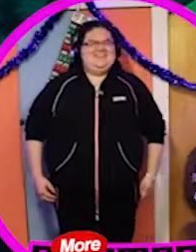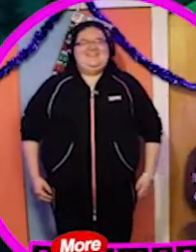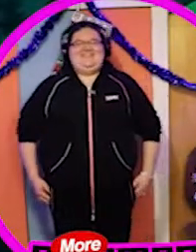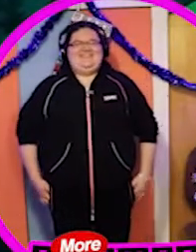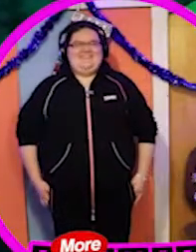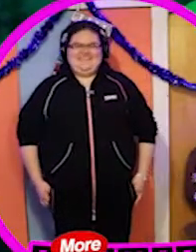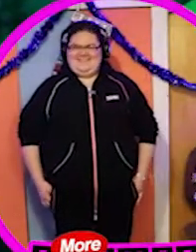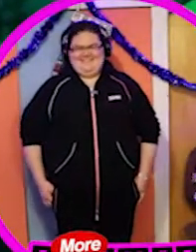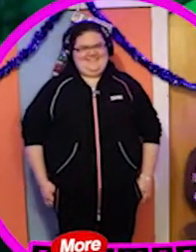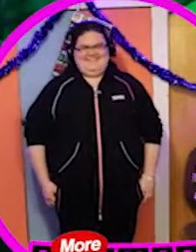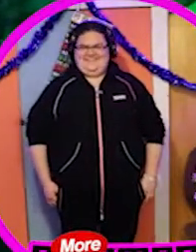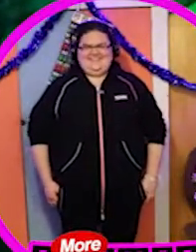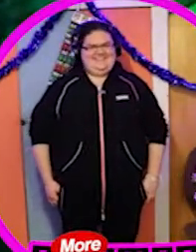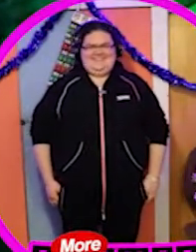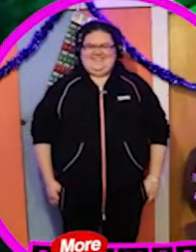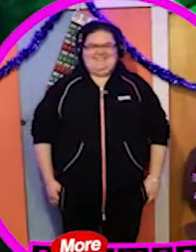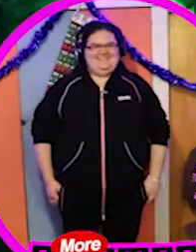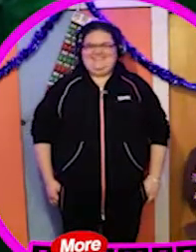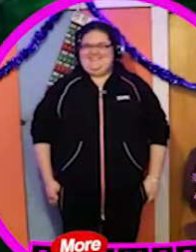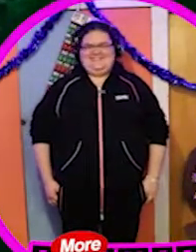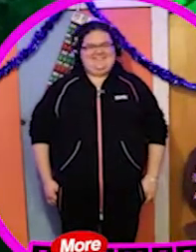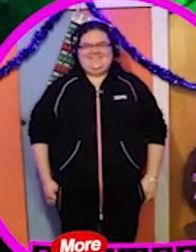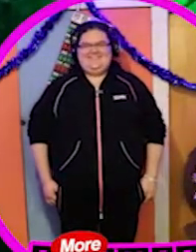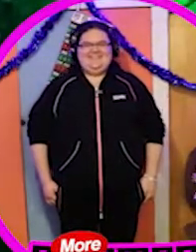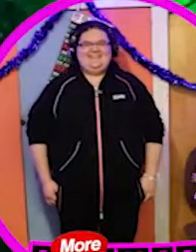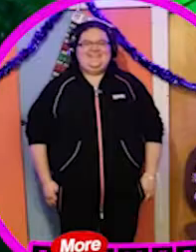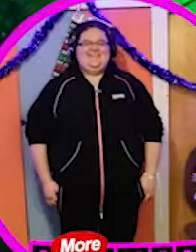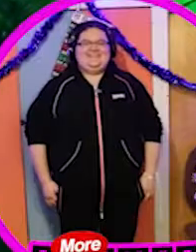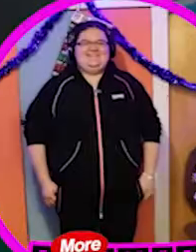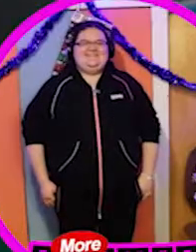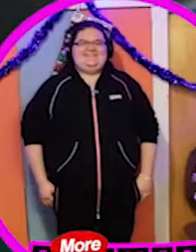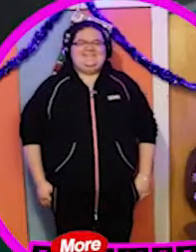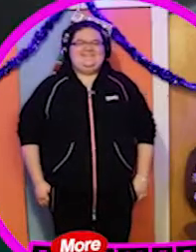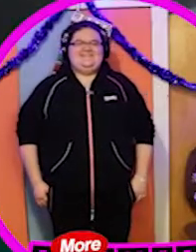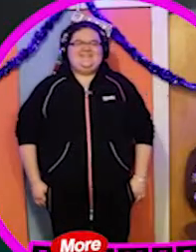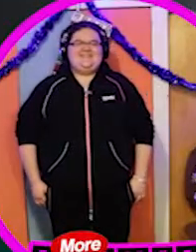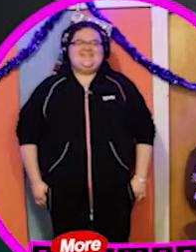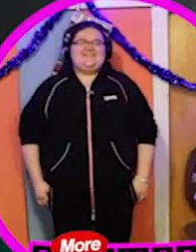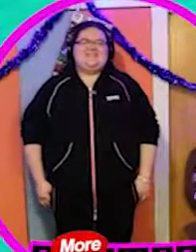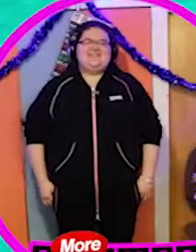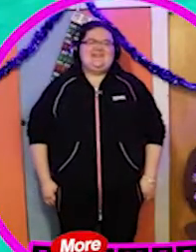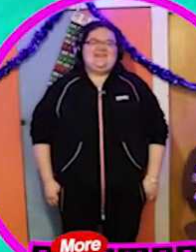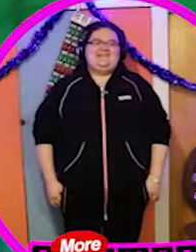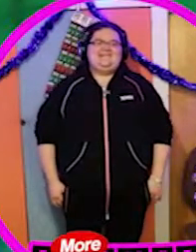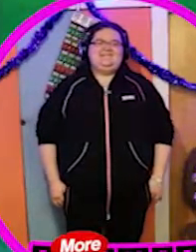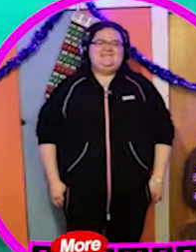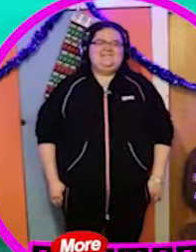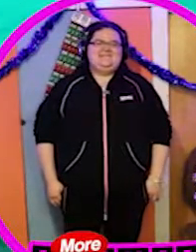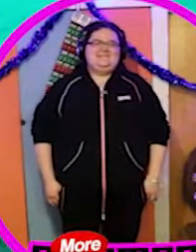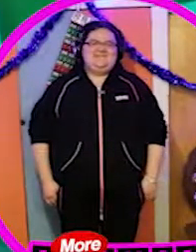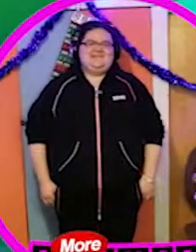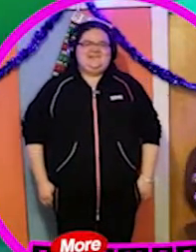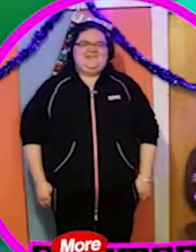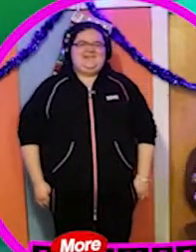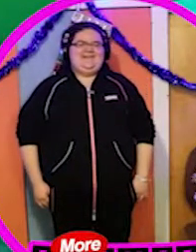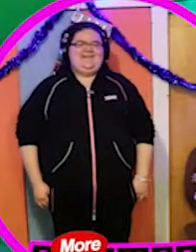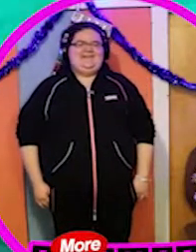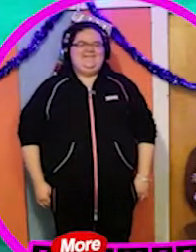cunt. Oh, shit. Oh, wow. Okay, we need to. You know what? We can tactically hit them. Yeah.